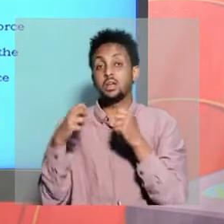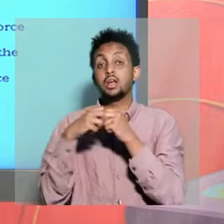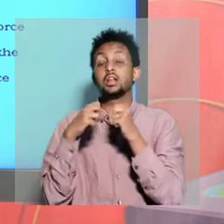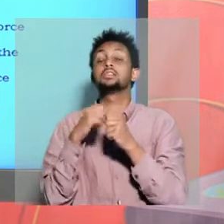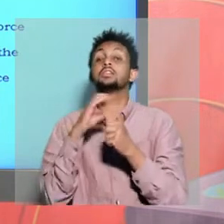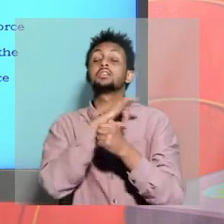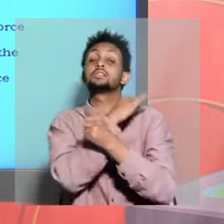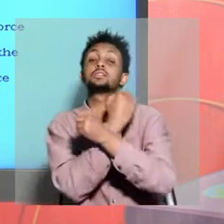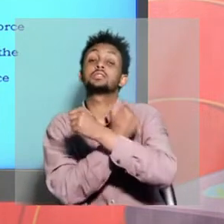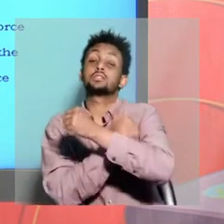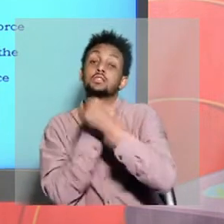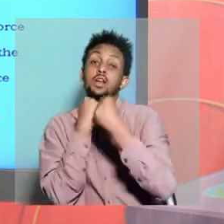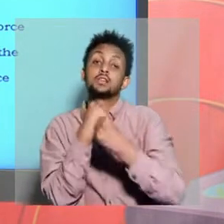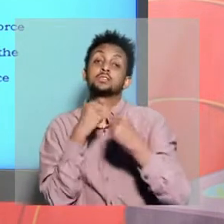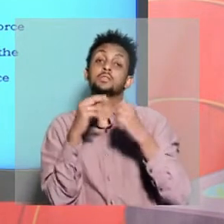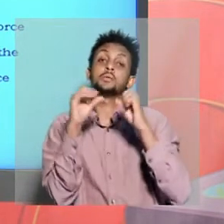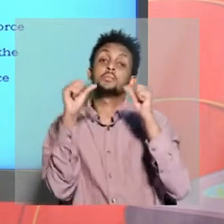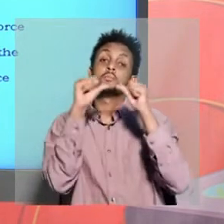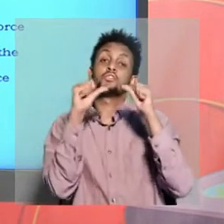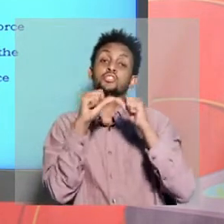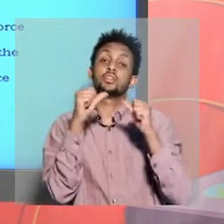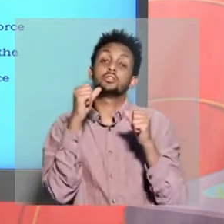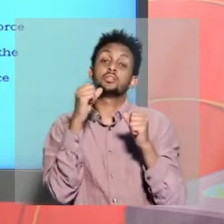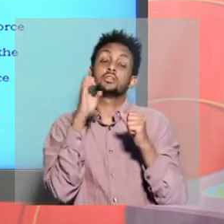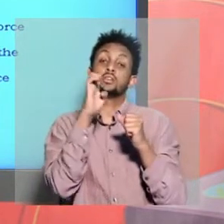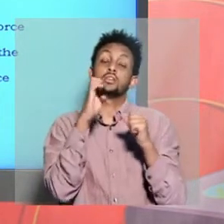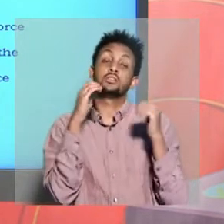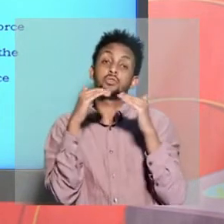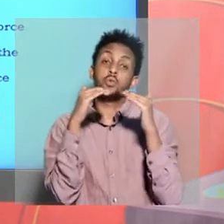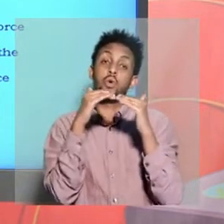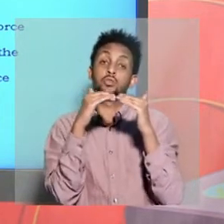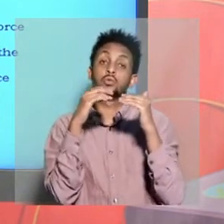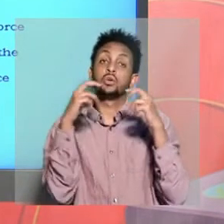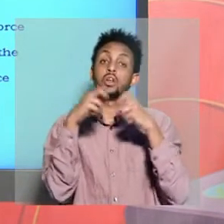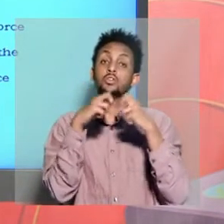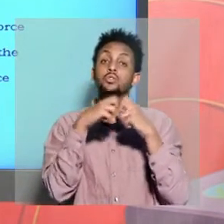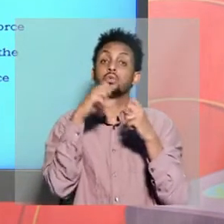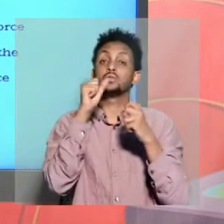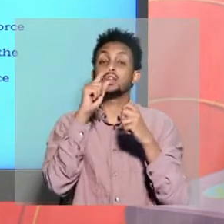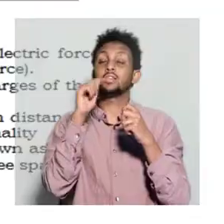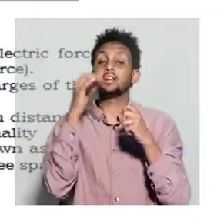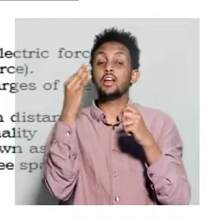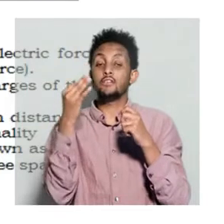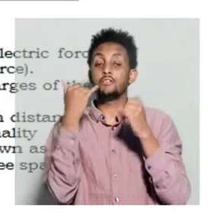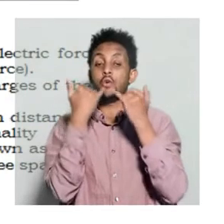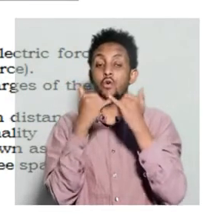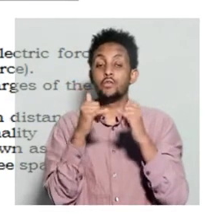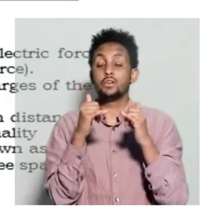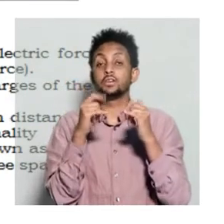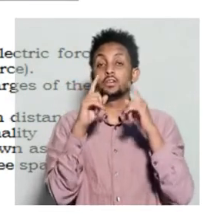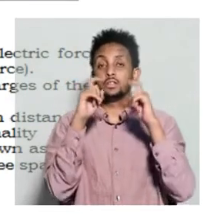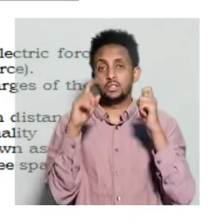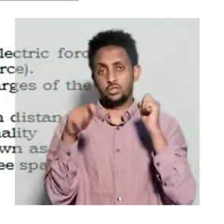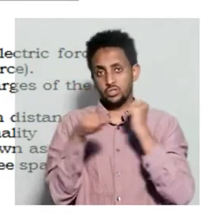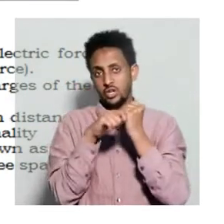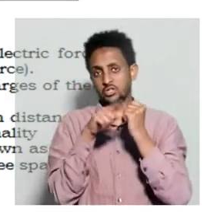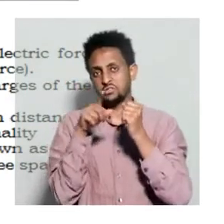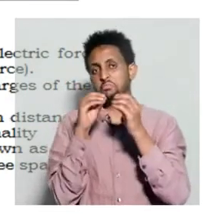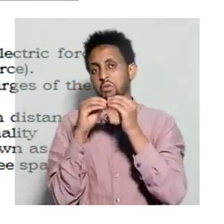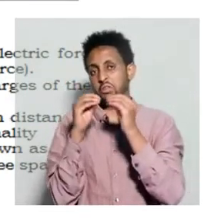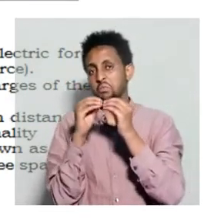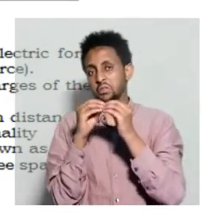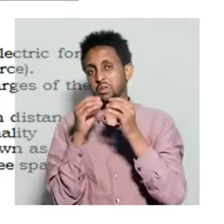field strength is measured using E is equals to the electrostatic force F over the test charge. This is a